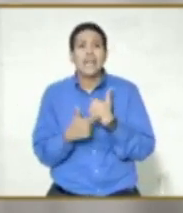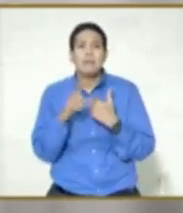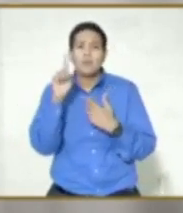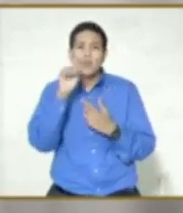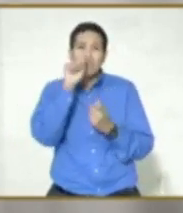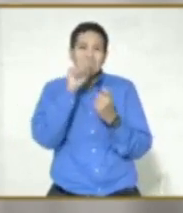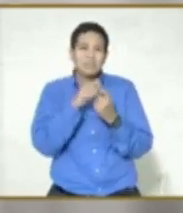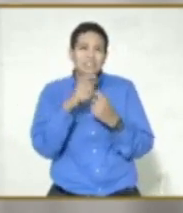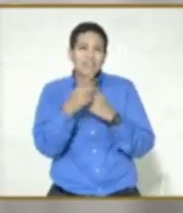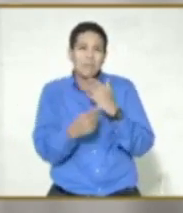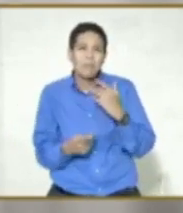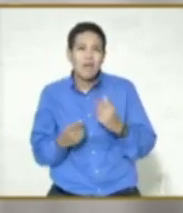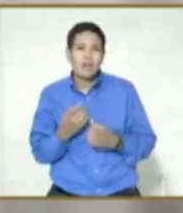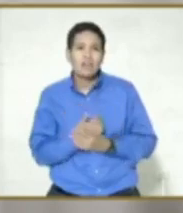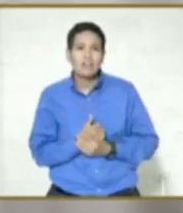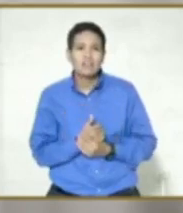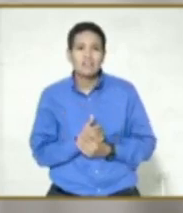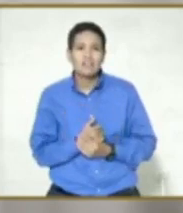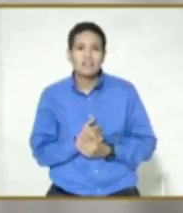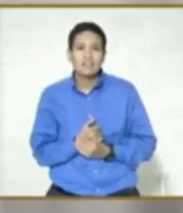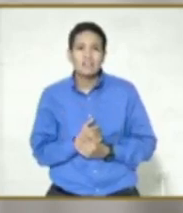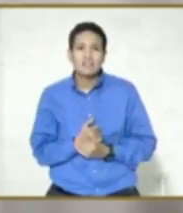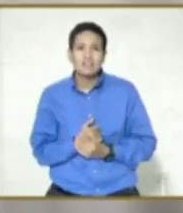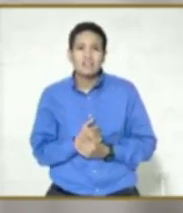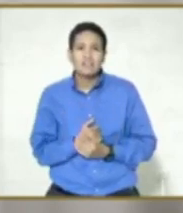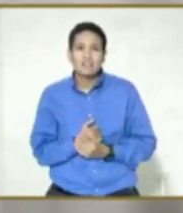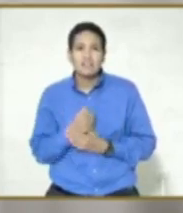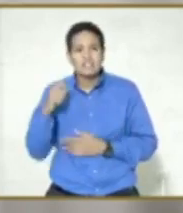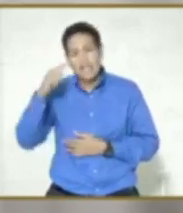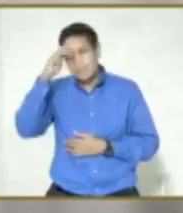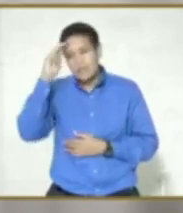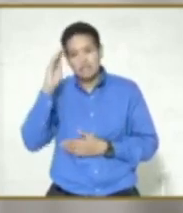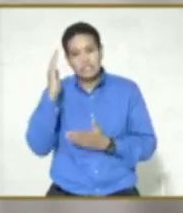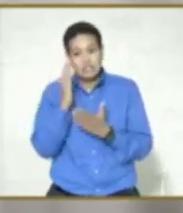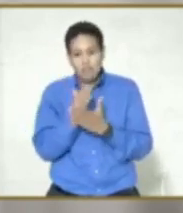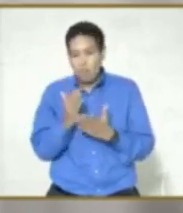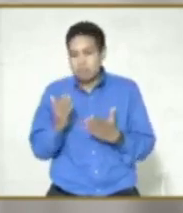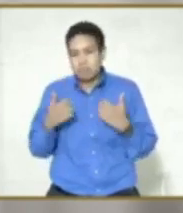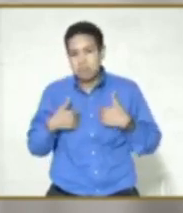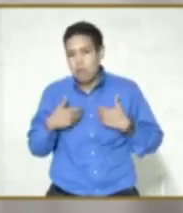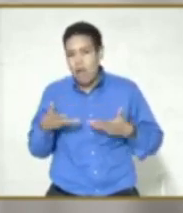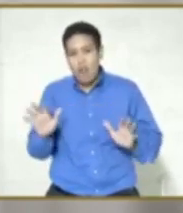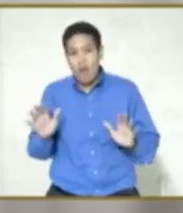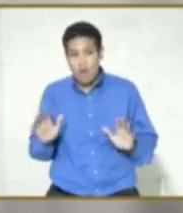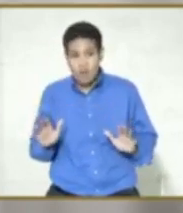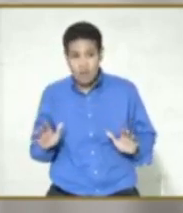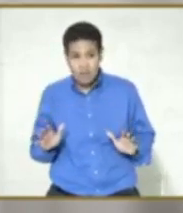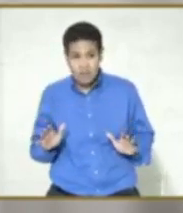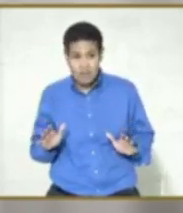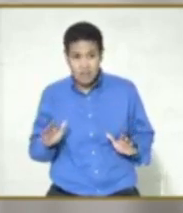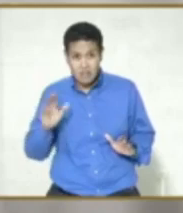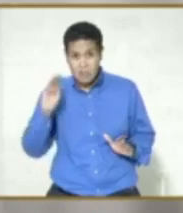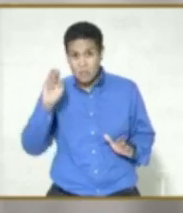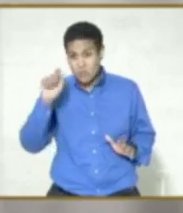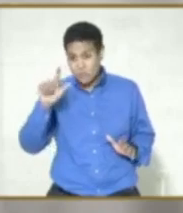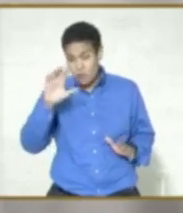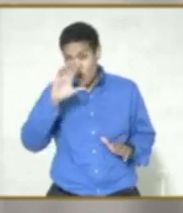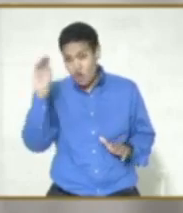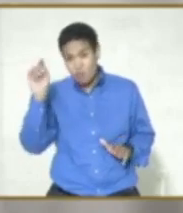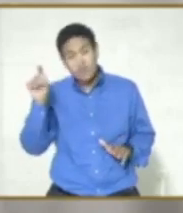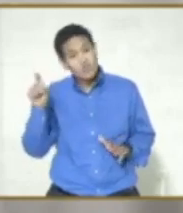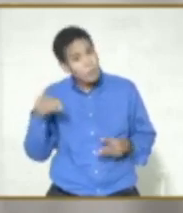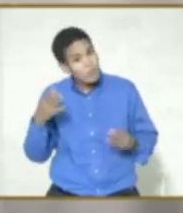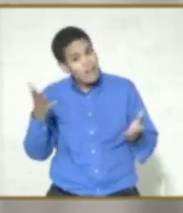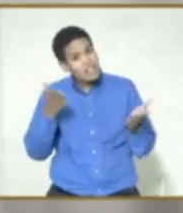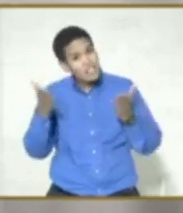parish. I guess she means St. Mary. Are municipal corporations not required to provide this act of